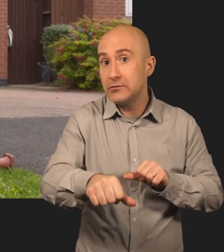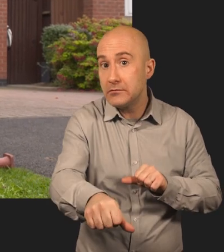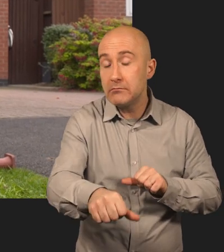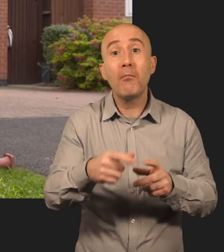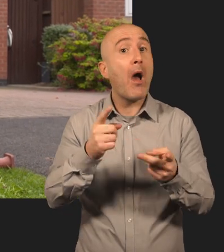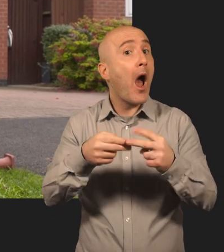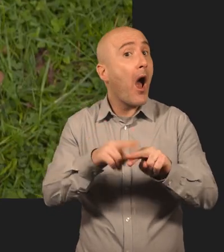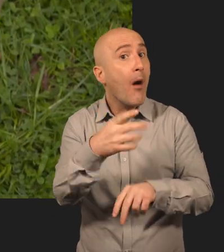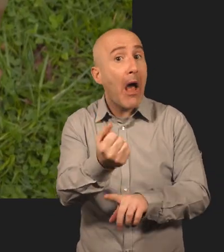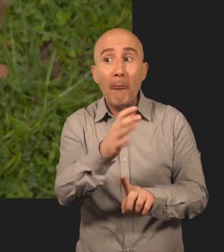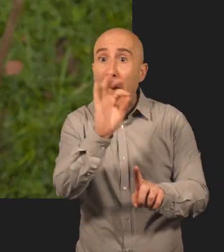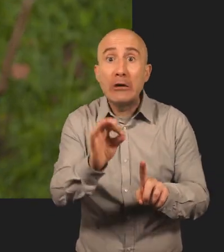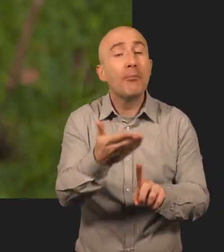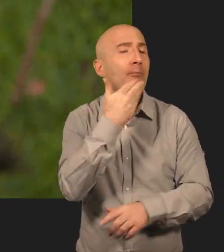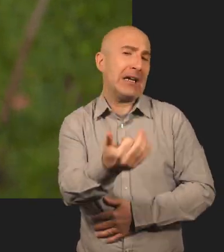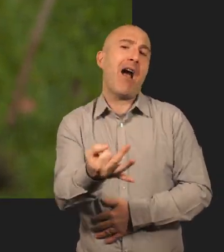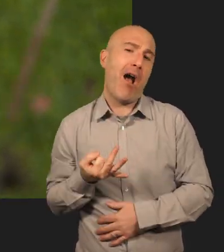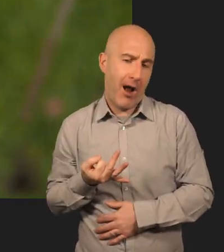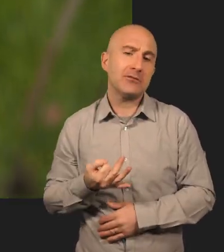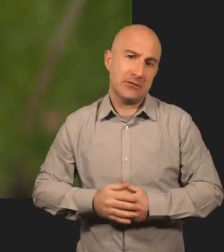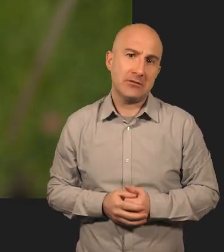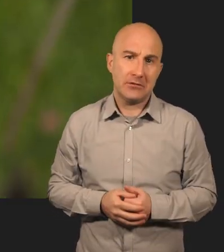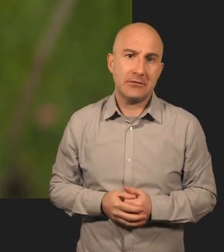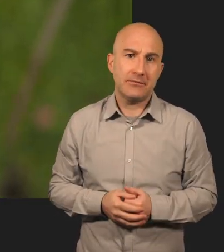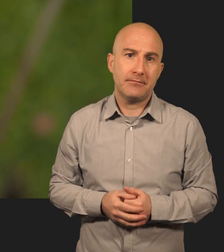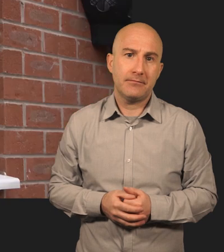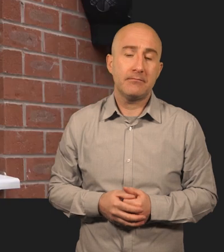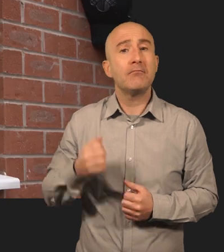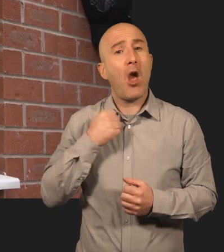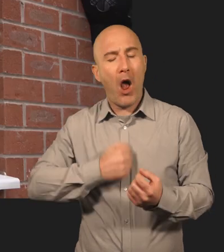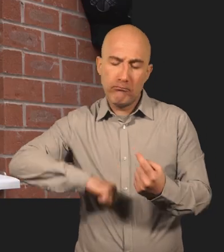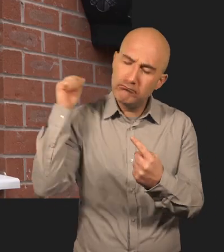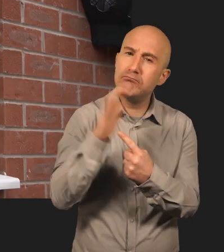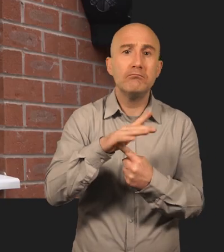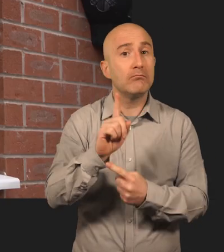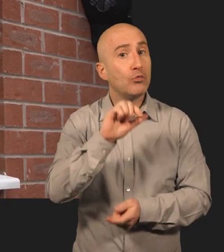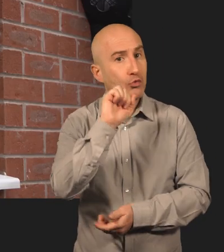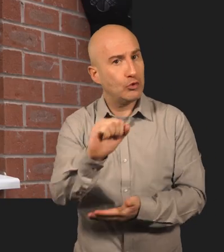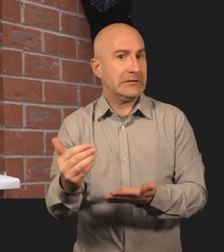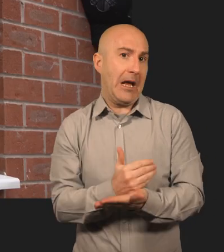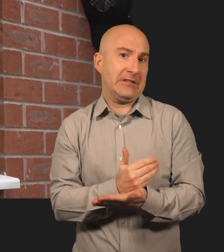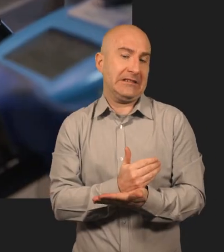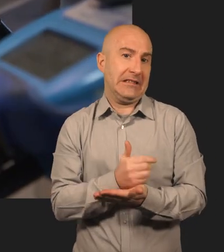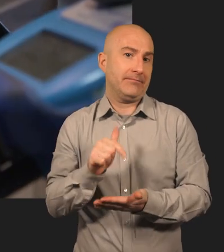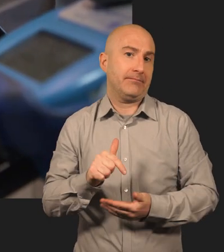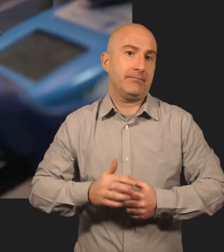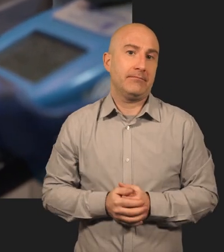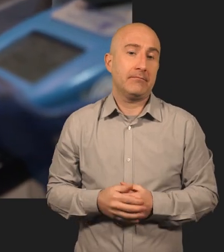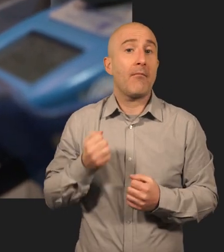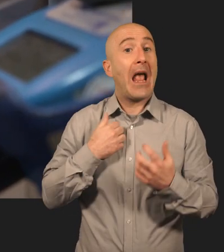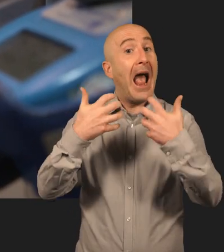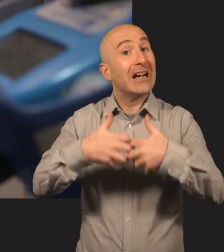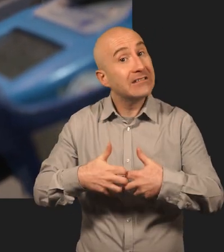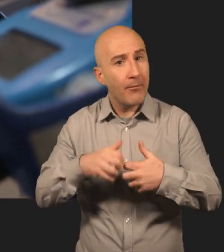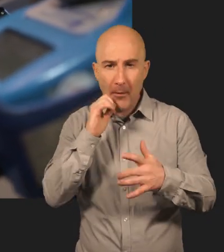next steps. But if you have any questions at all, please ask. Our main priority is your safety.